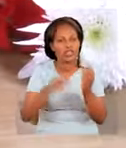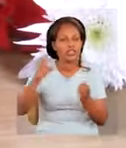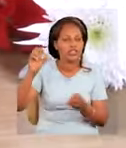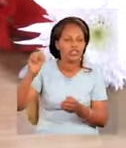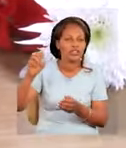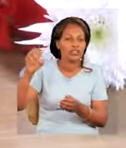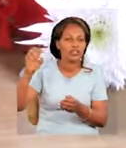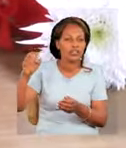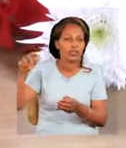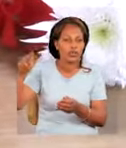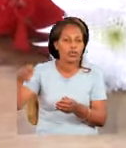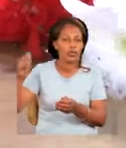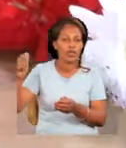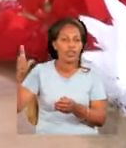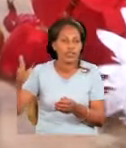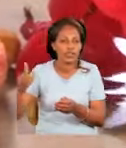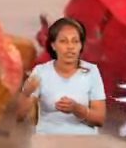These are the stamens.